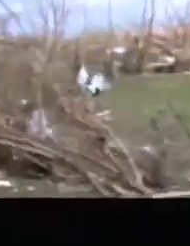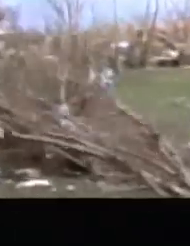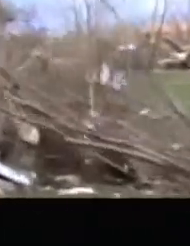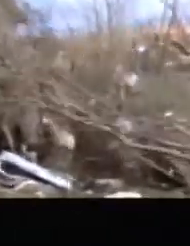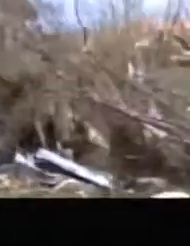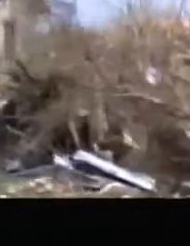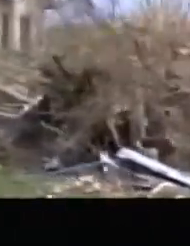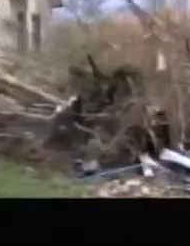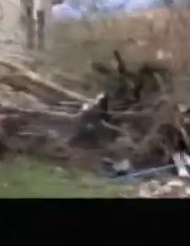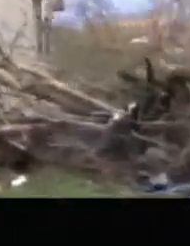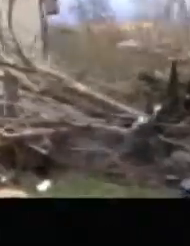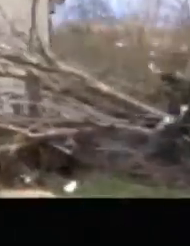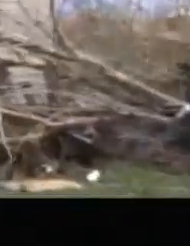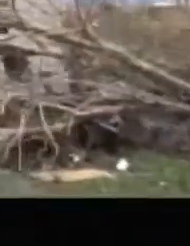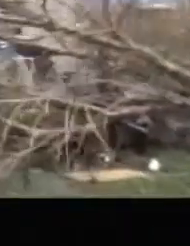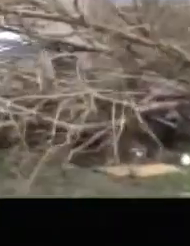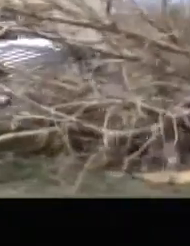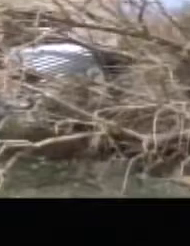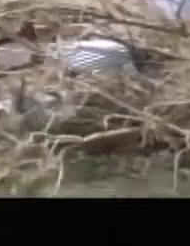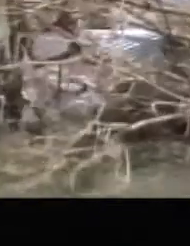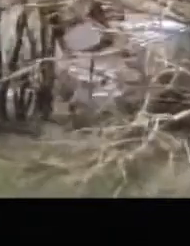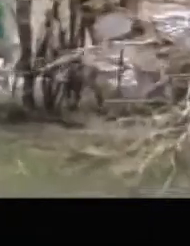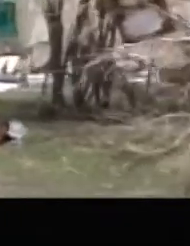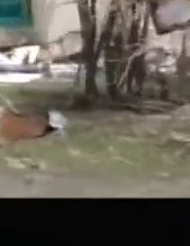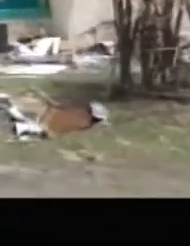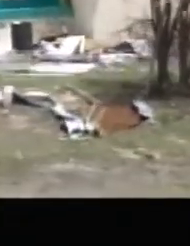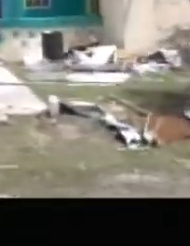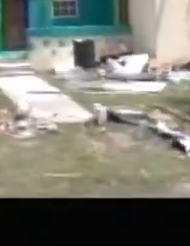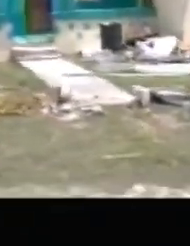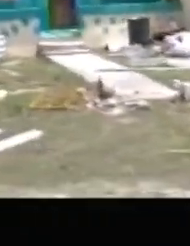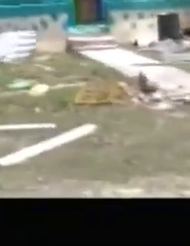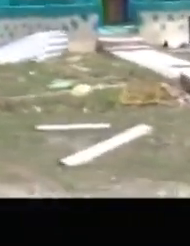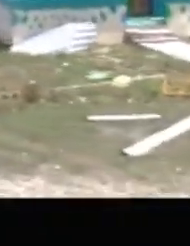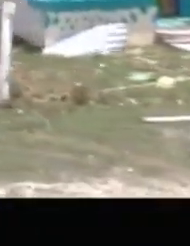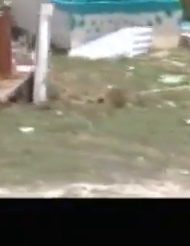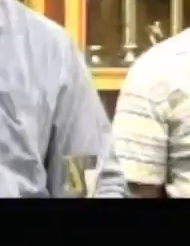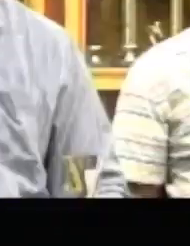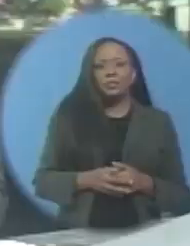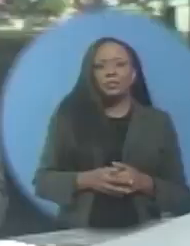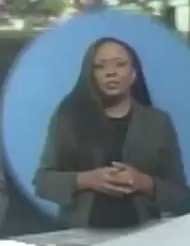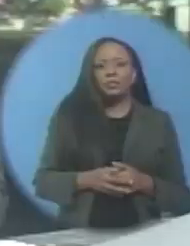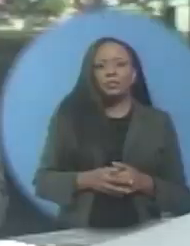John's, Antigua, I am Sean Farrell for the CBC News.